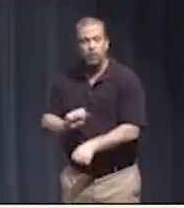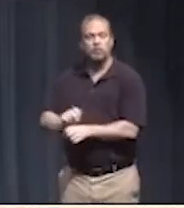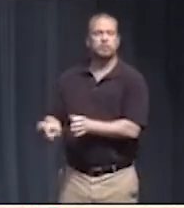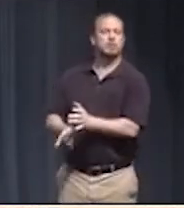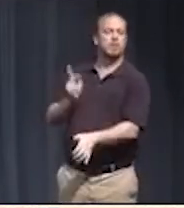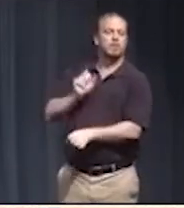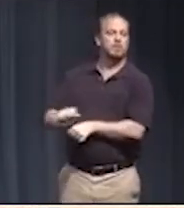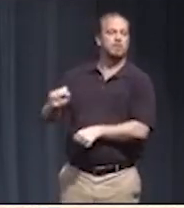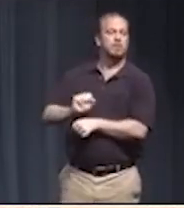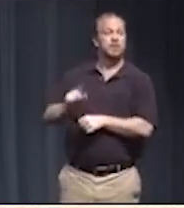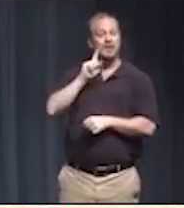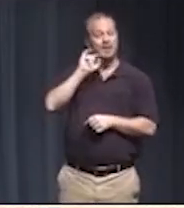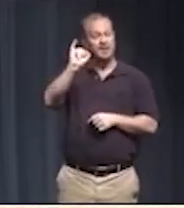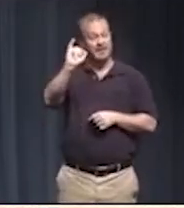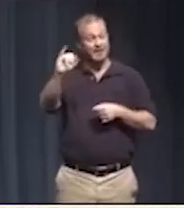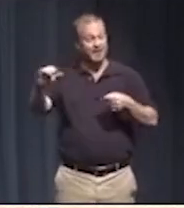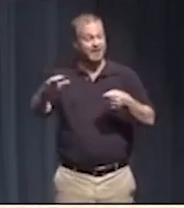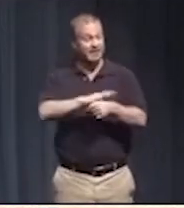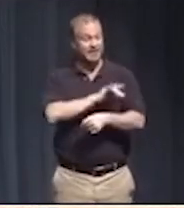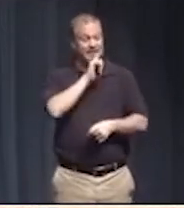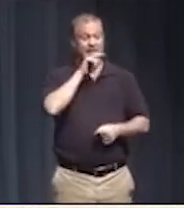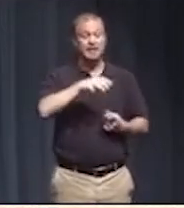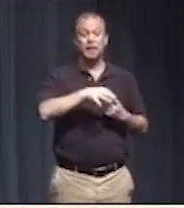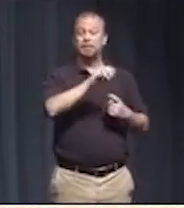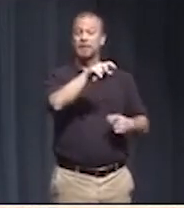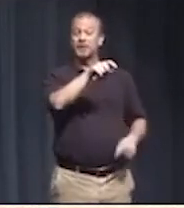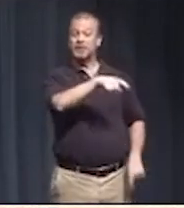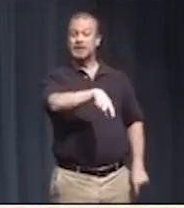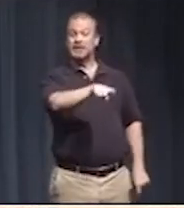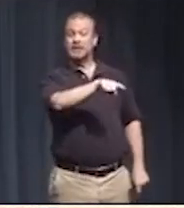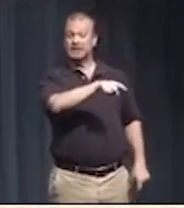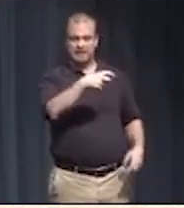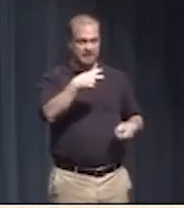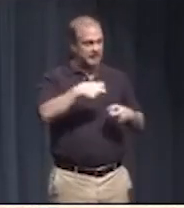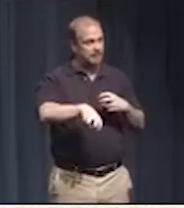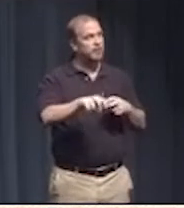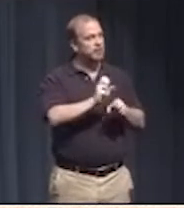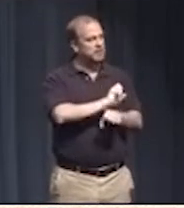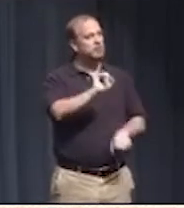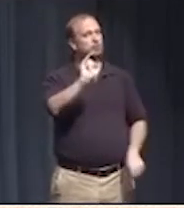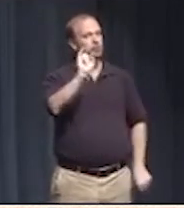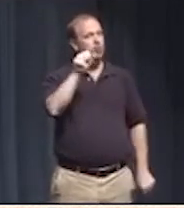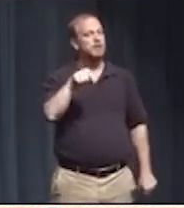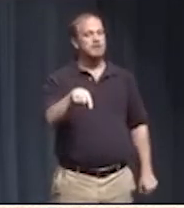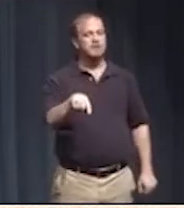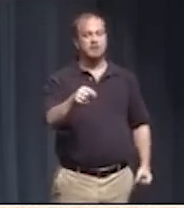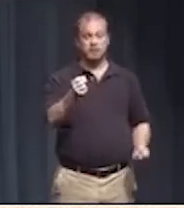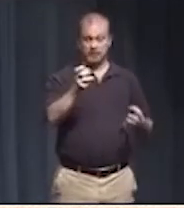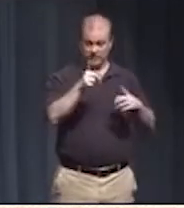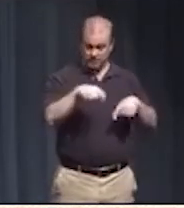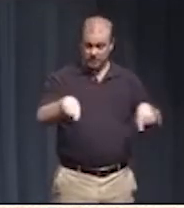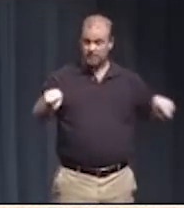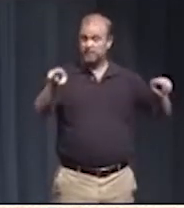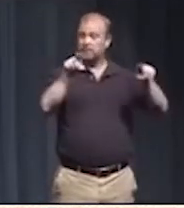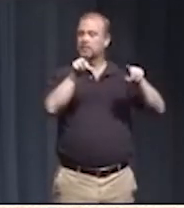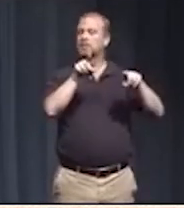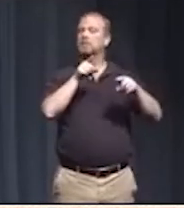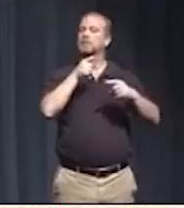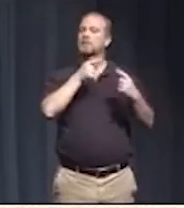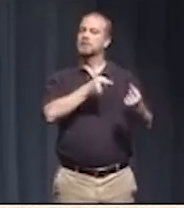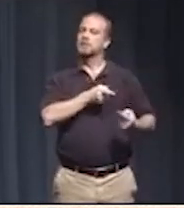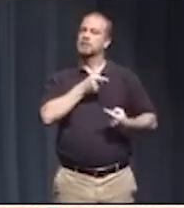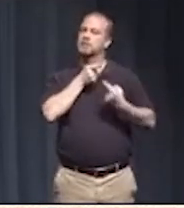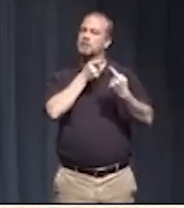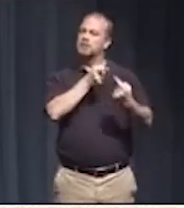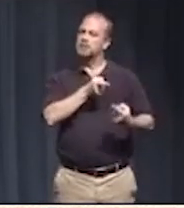where insurance coverage for kids with special needs is very difficult. How many of you have probably dealt with